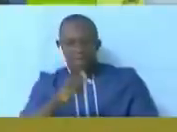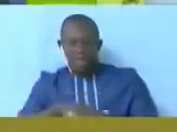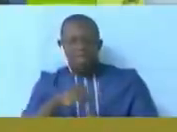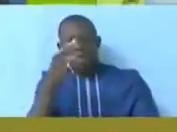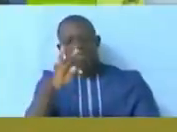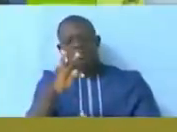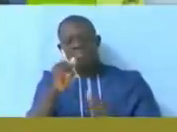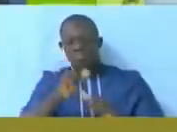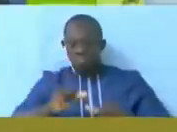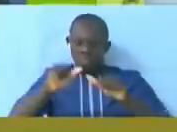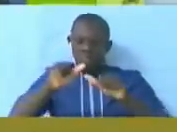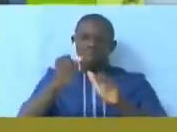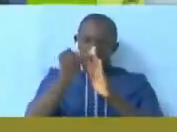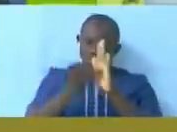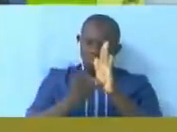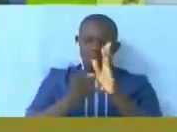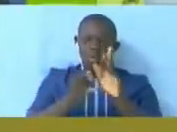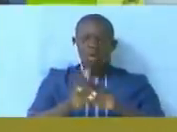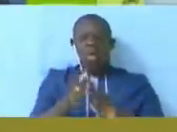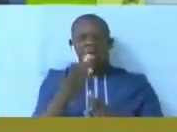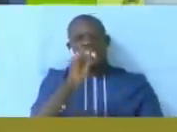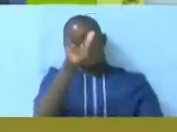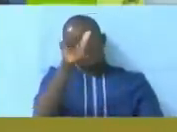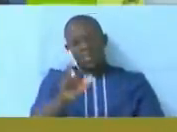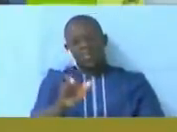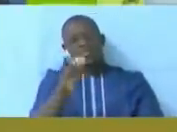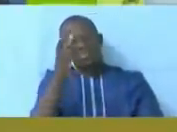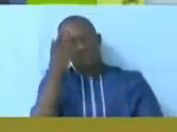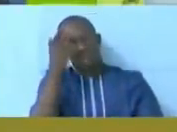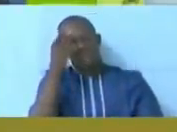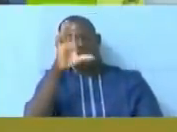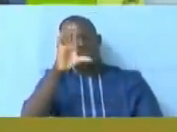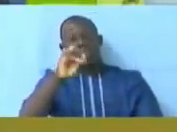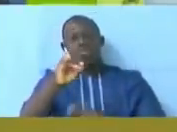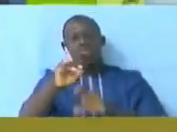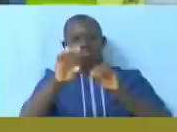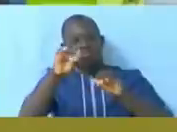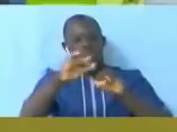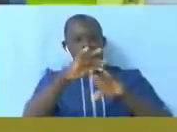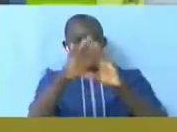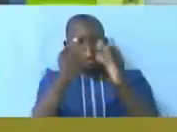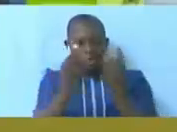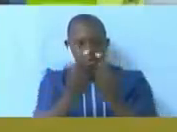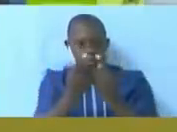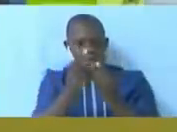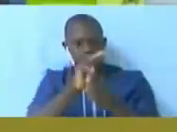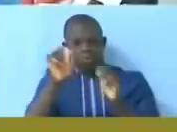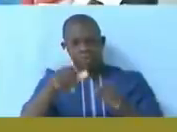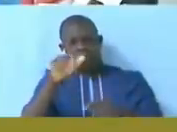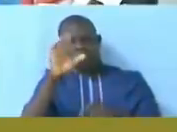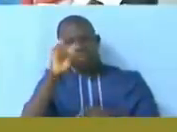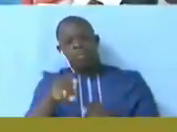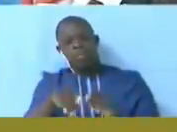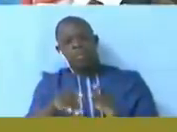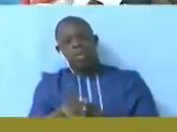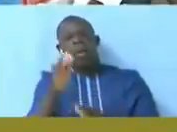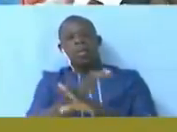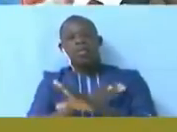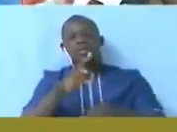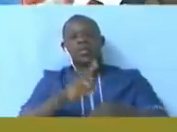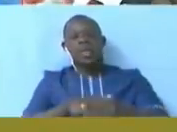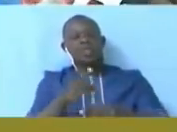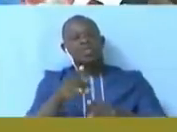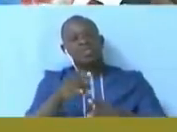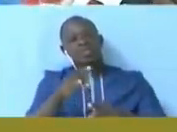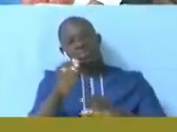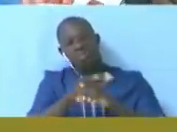tafana la mi alongo wale multi ye mil two mi fo ye kuke la mi alongo manya na kake. During the pre-trial detention. O watu